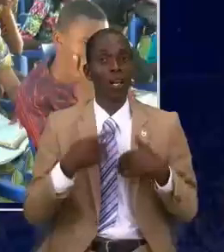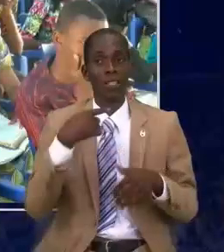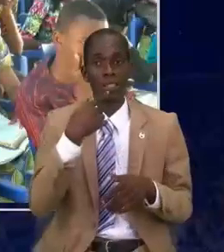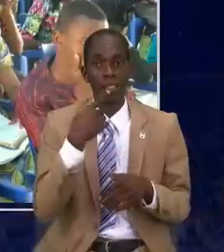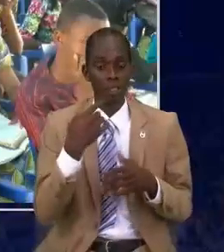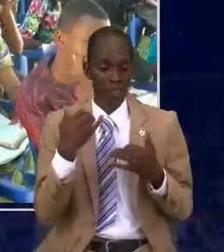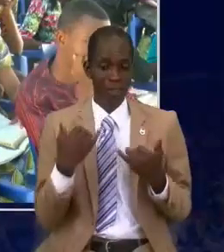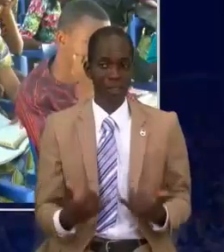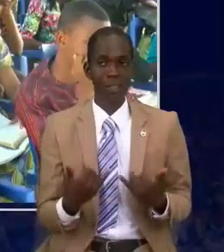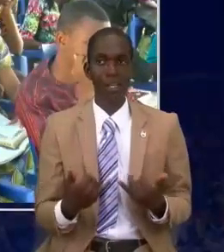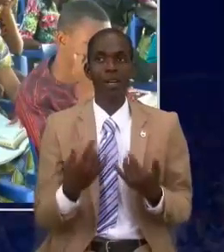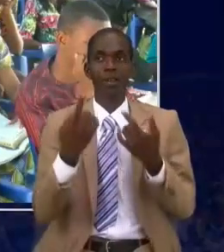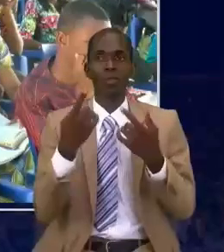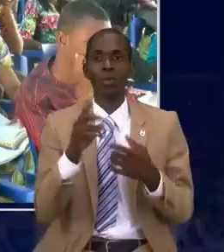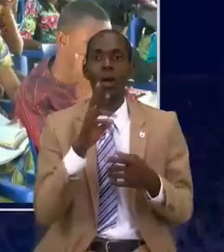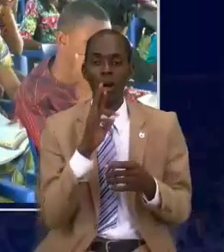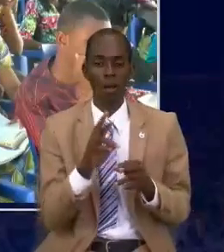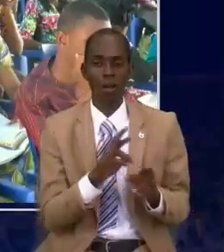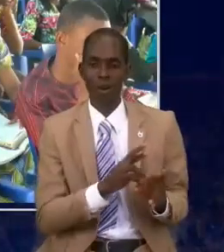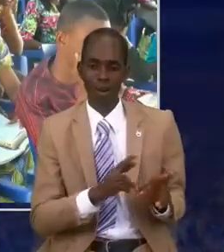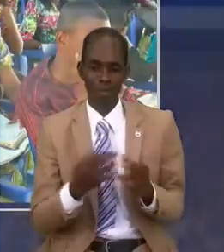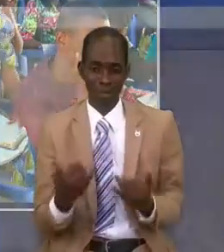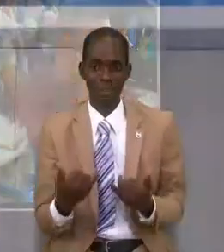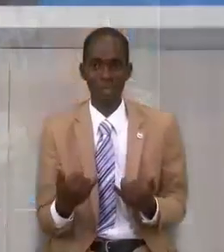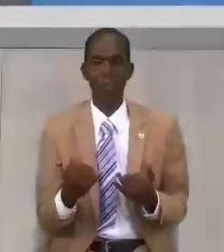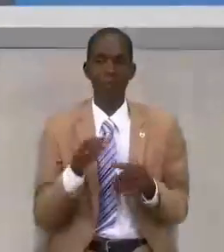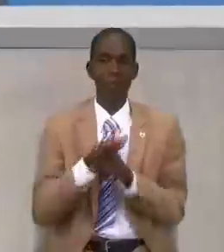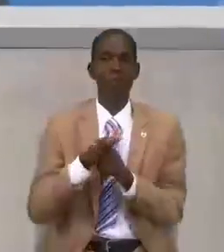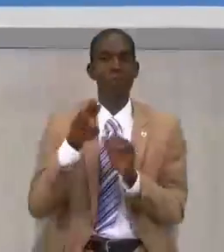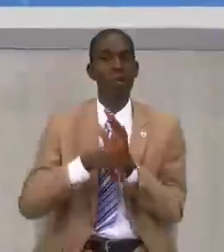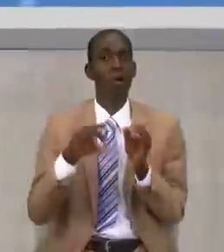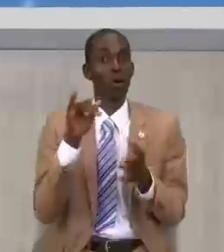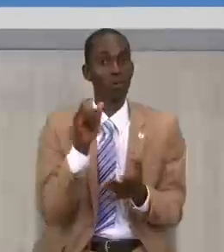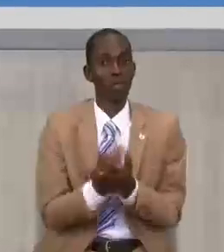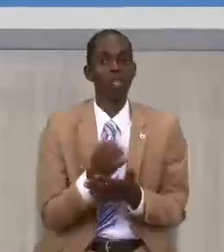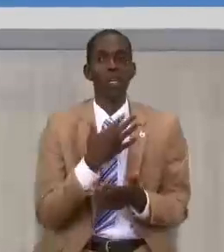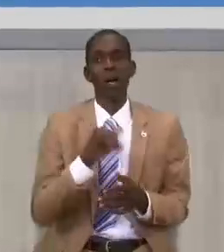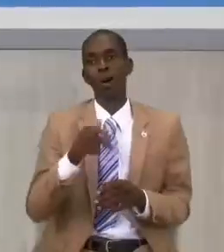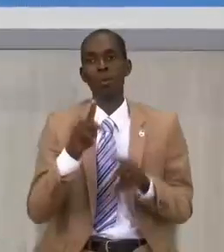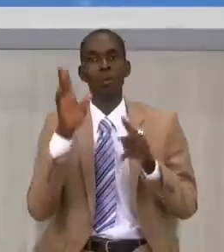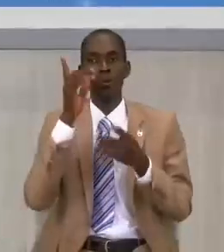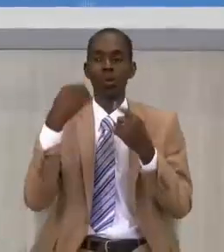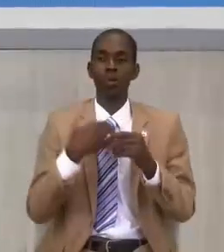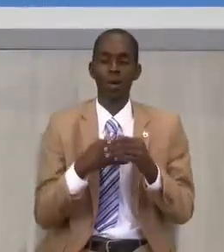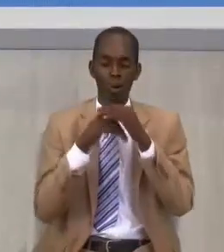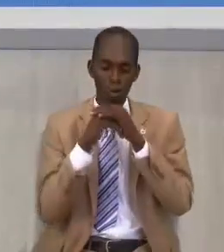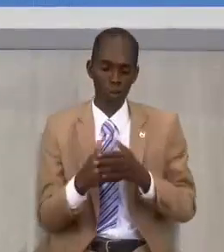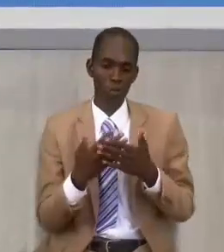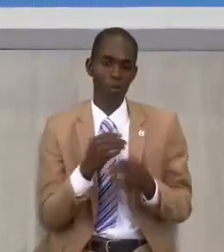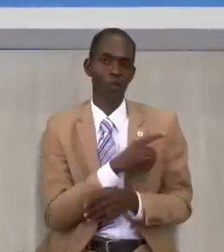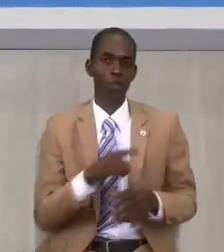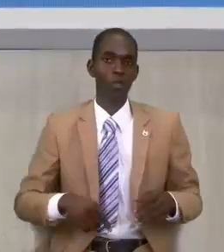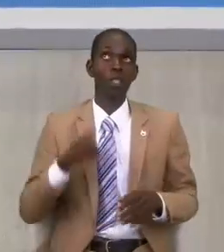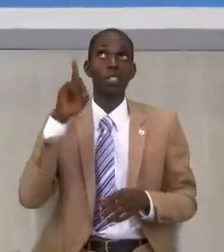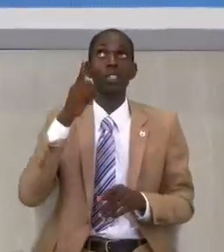still come and they'll worship before the Lord. You know, he spoke about new heavens and the new earth. Now come